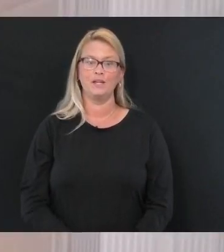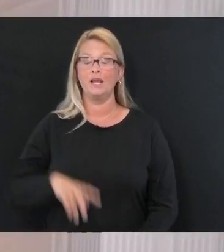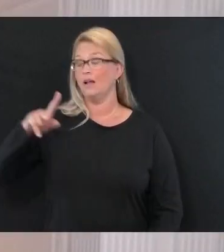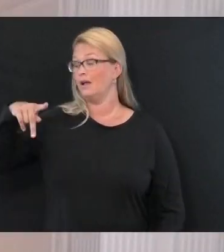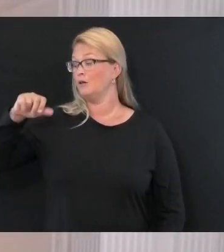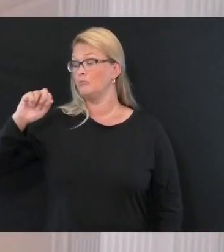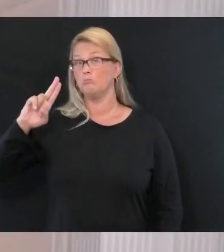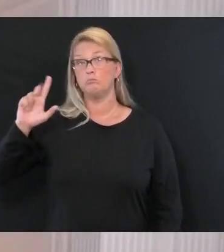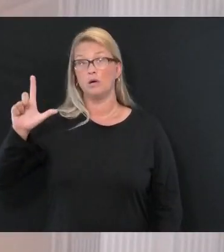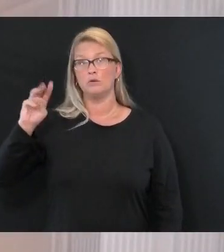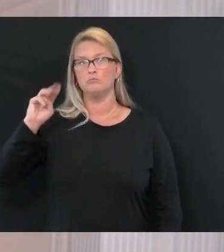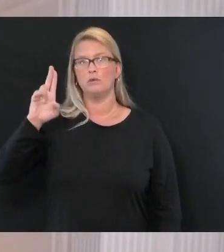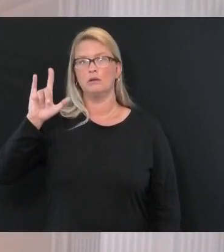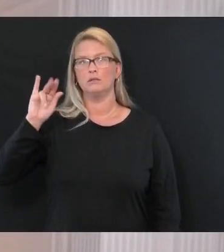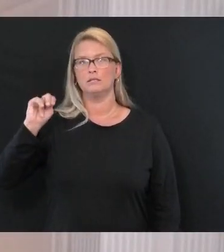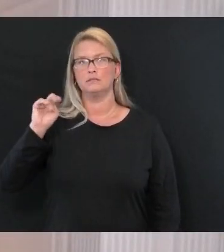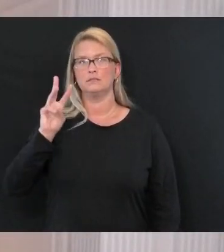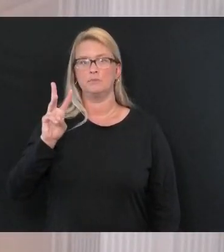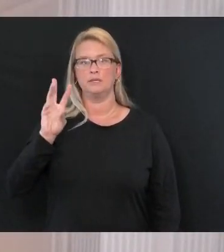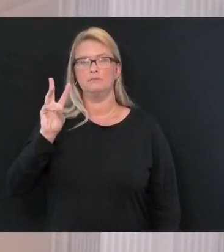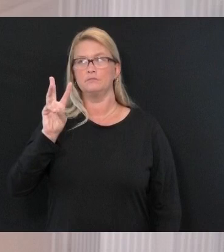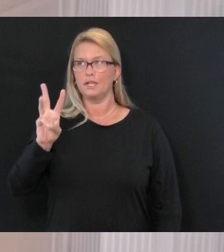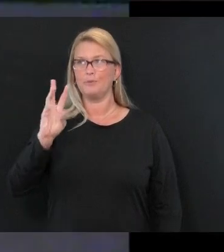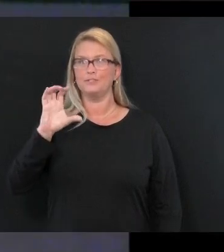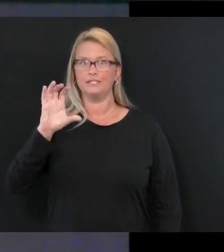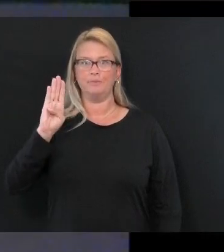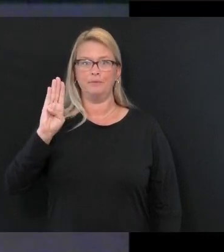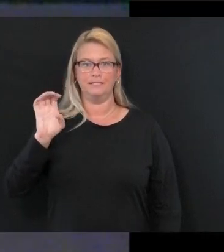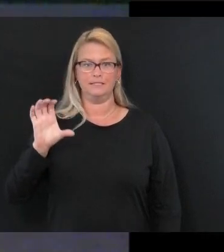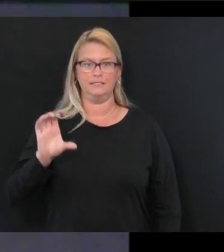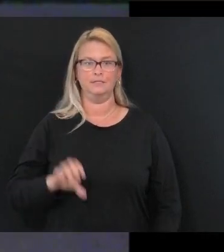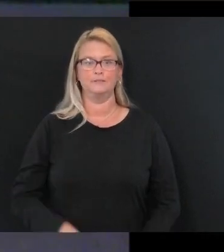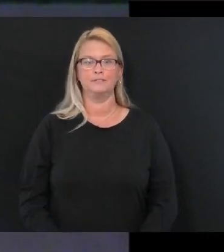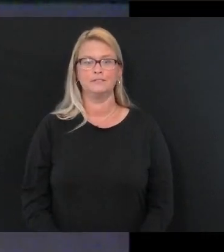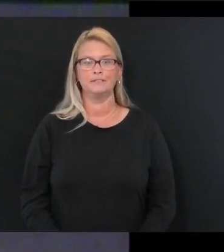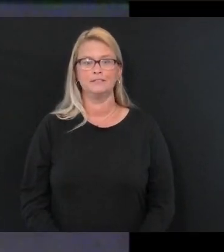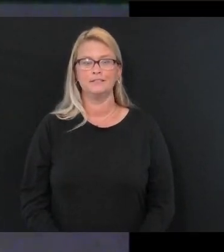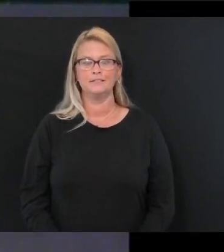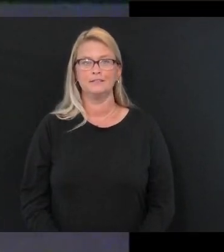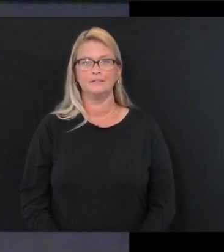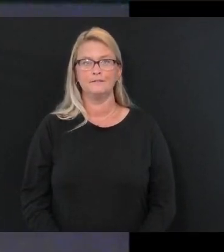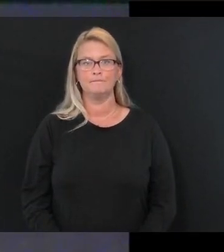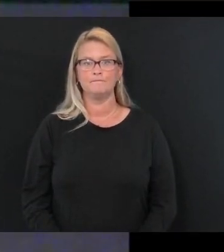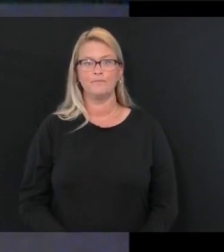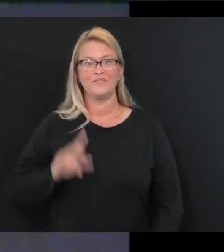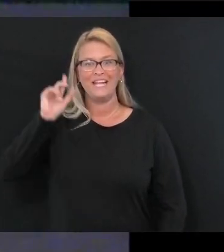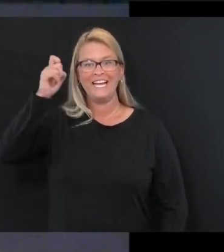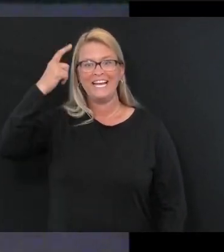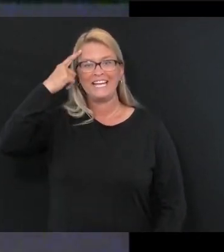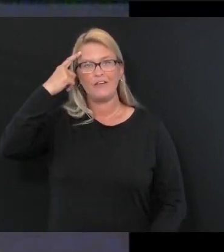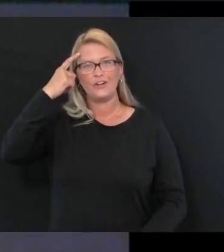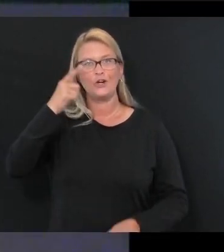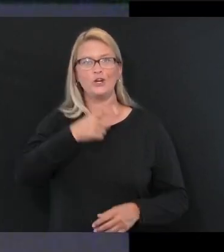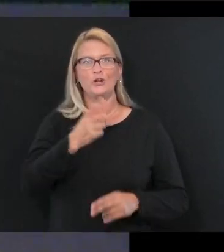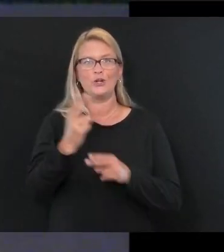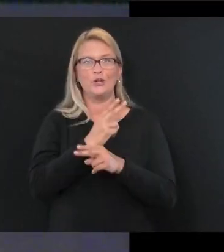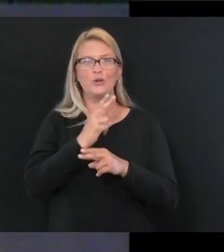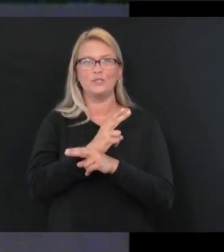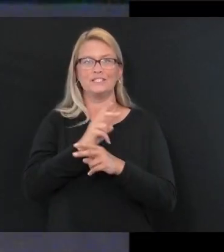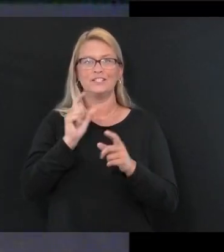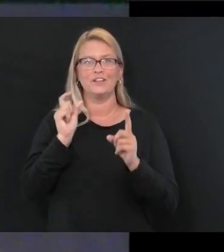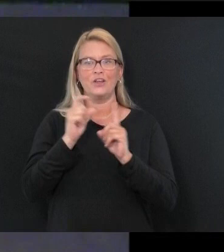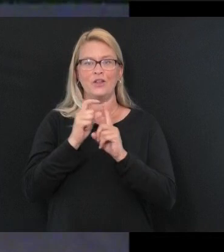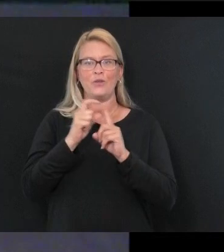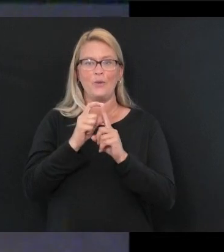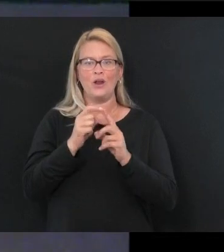with WCBC. Good afternoon, Governor. Good afternoon, everyone. Governor, you like to use the word pivot. I'm more partial to a